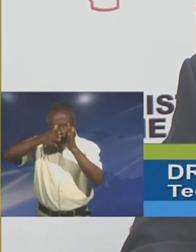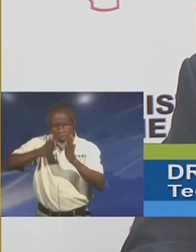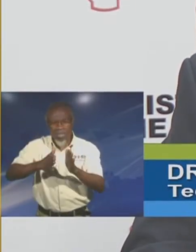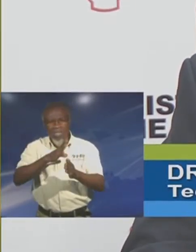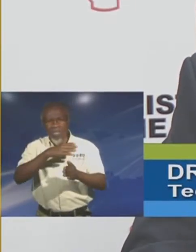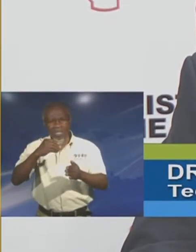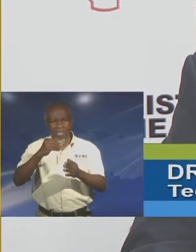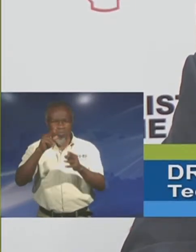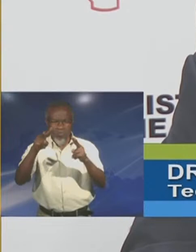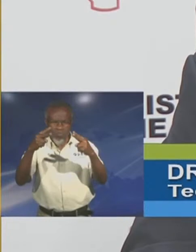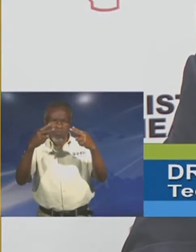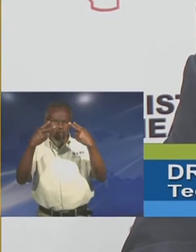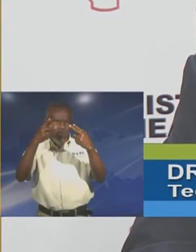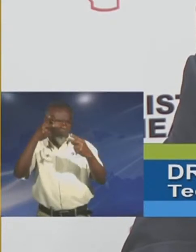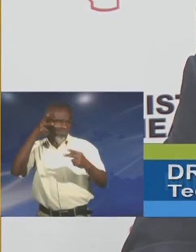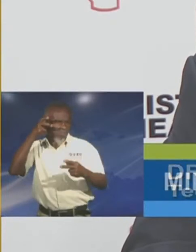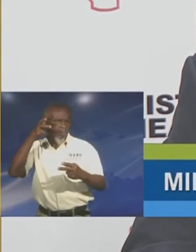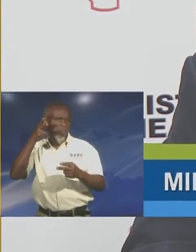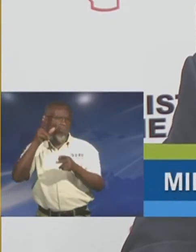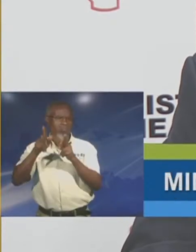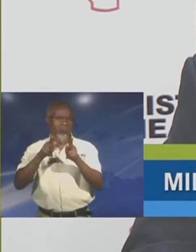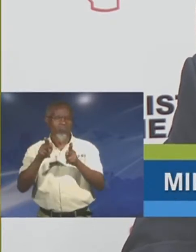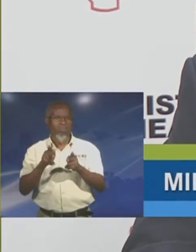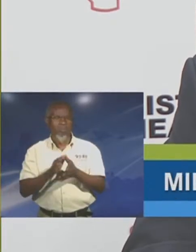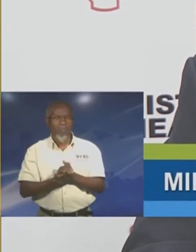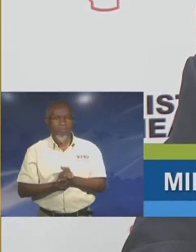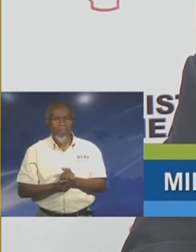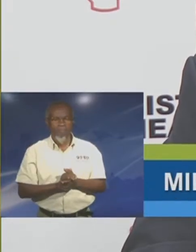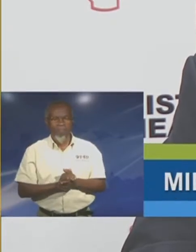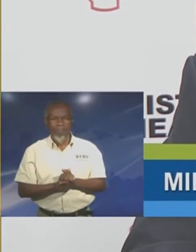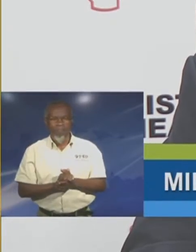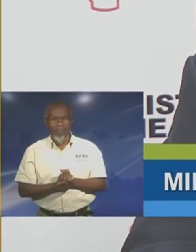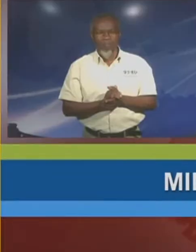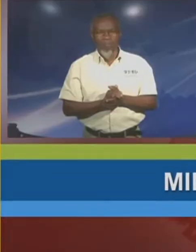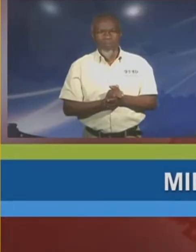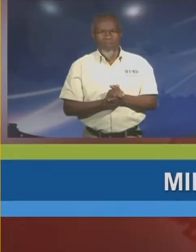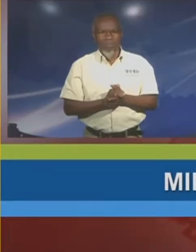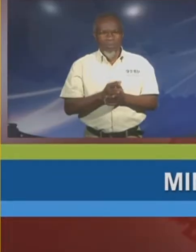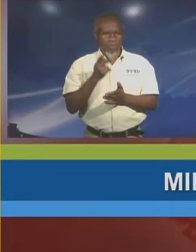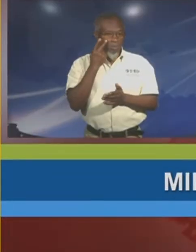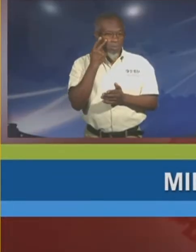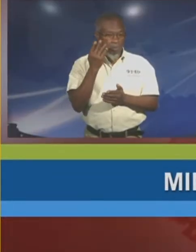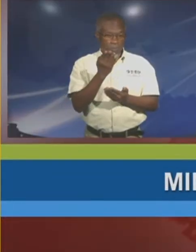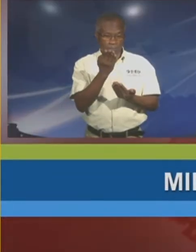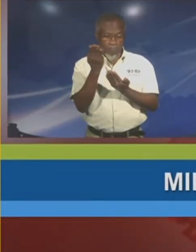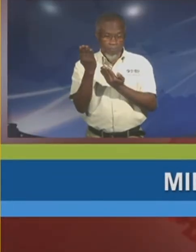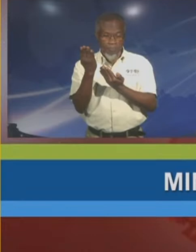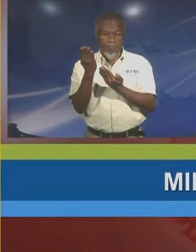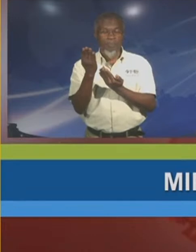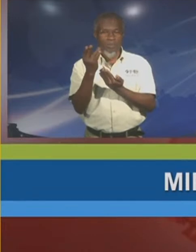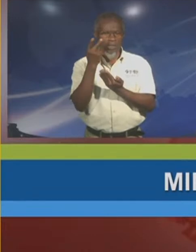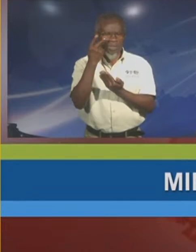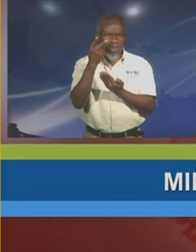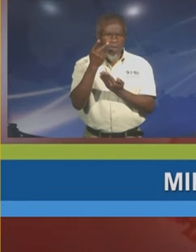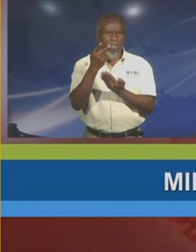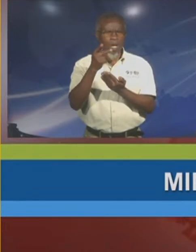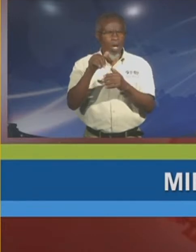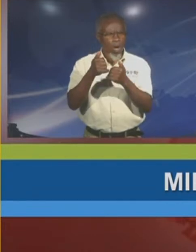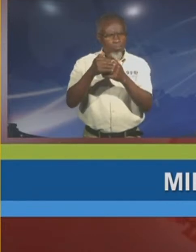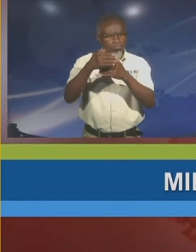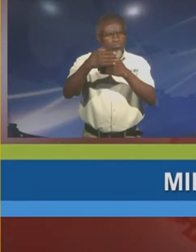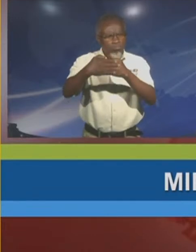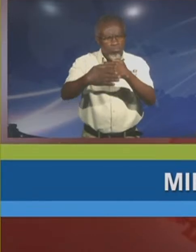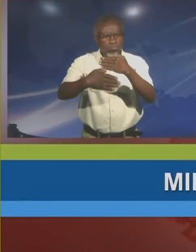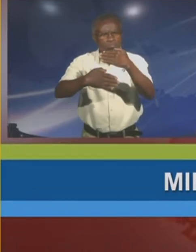and the listening public. If we can go to the first epidemiological slide, we will look at the epi trends since